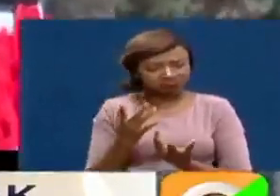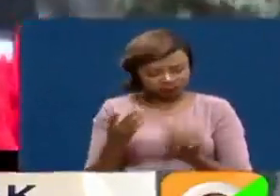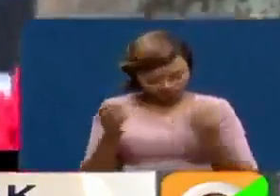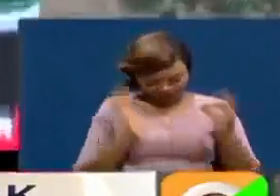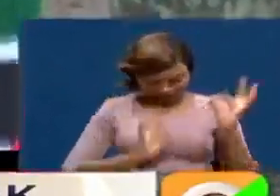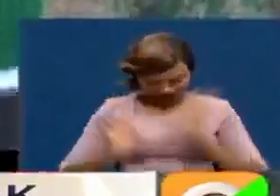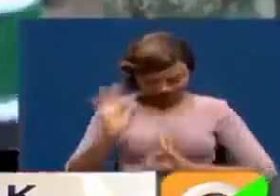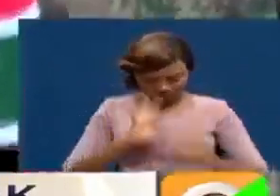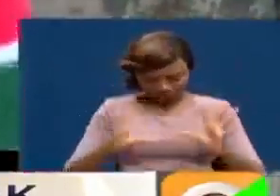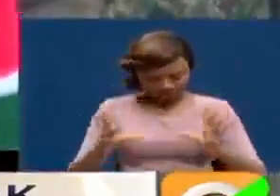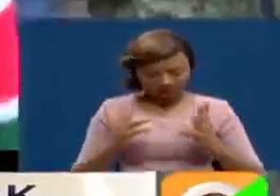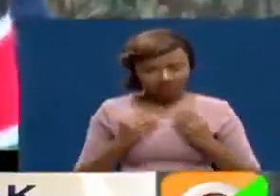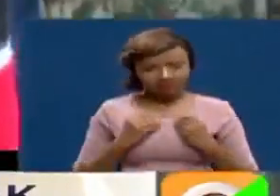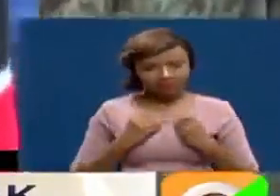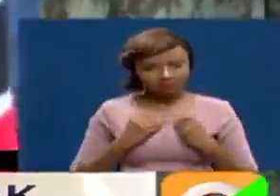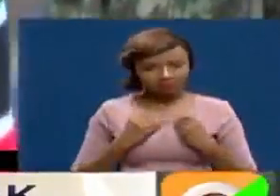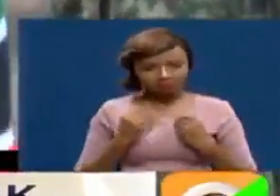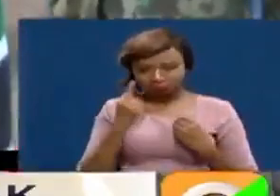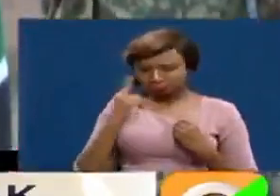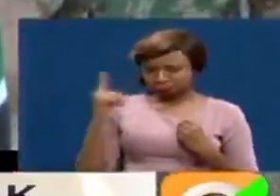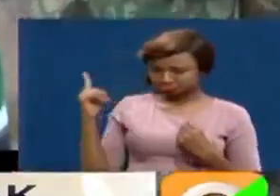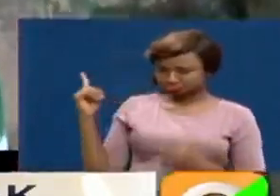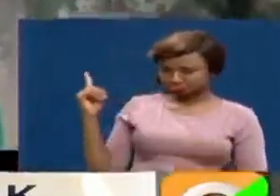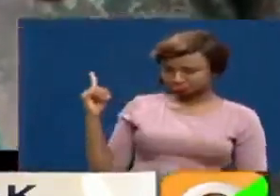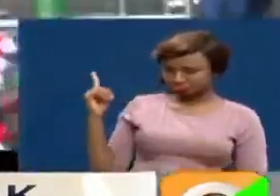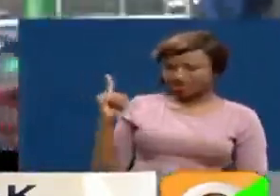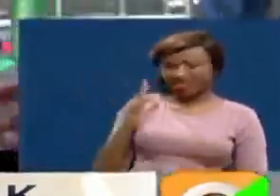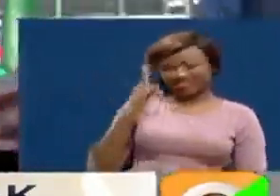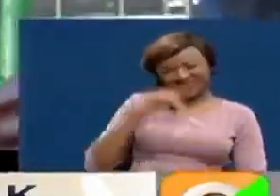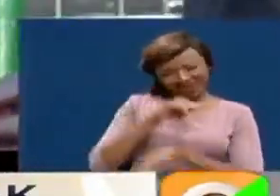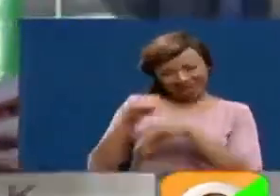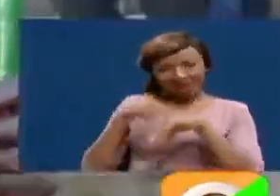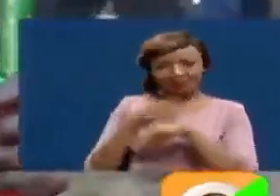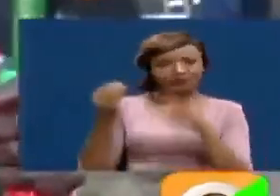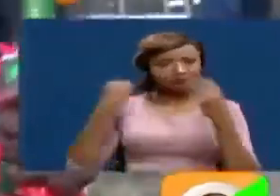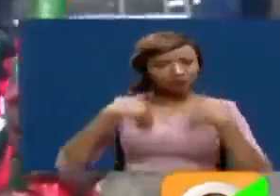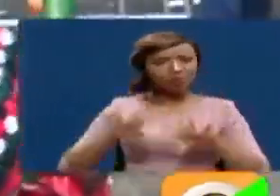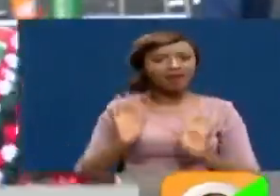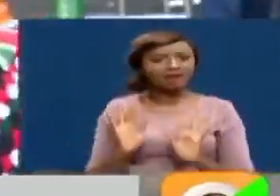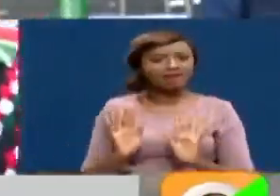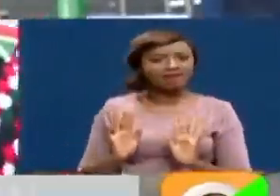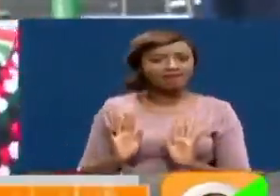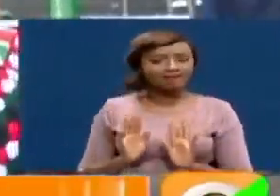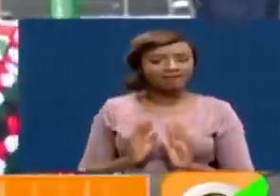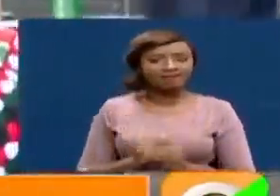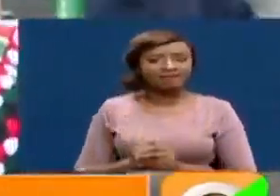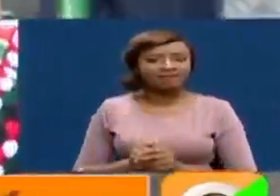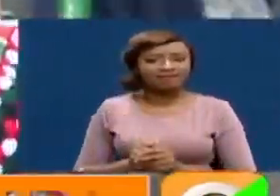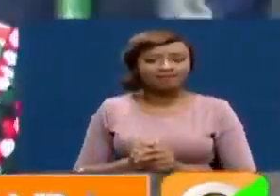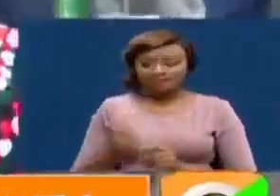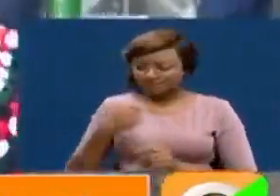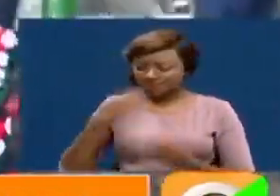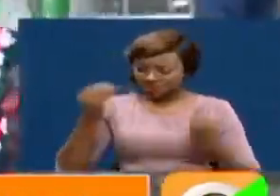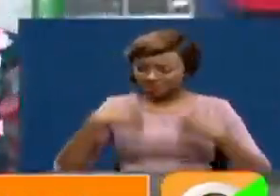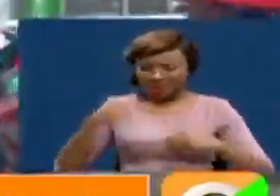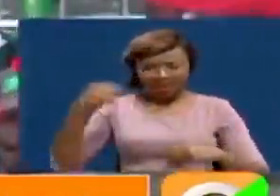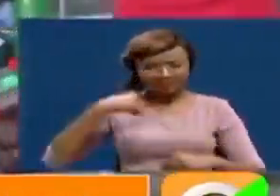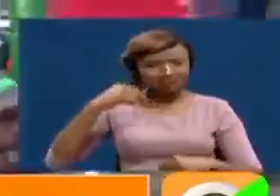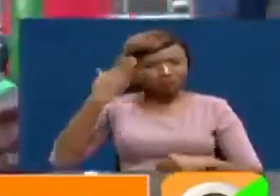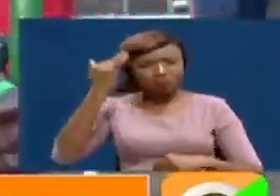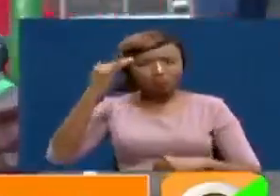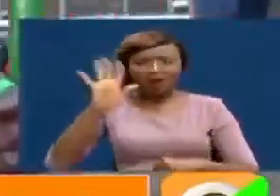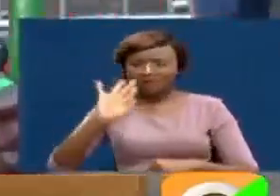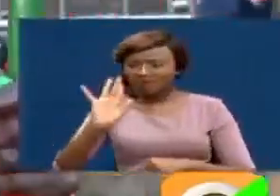fashion risk. Achieving the look took close to 3 hours. Varia hivi sababu Baba Moi alikuwa